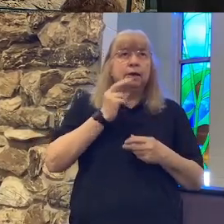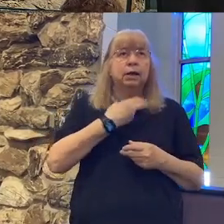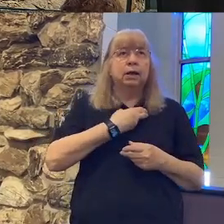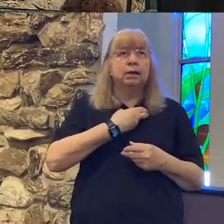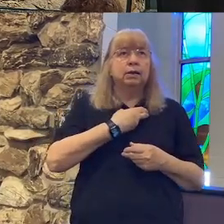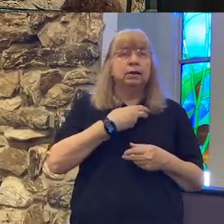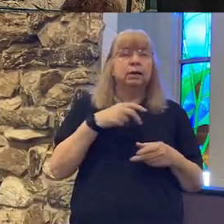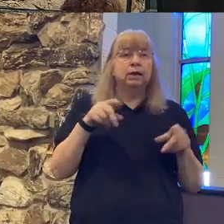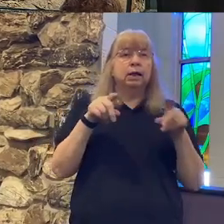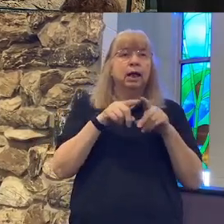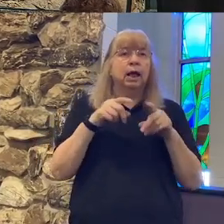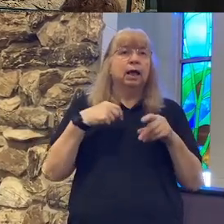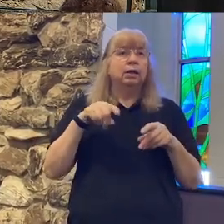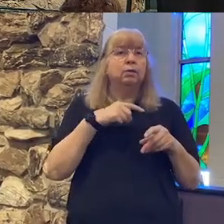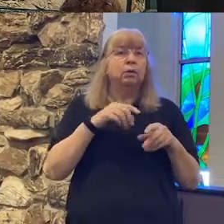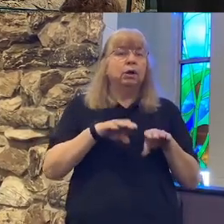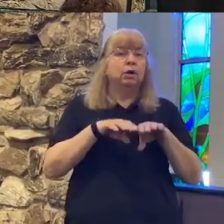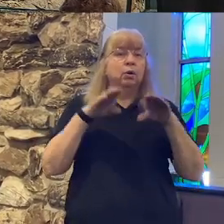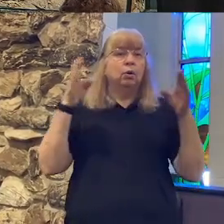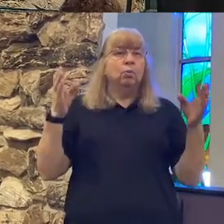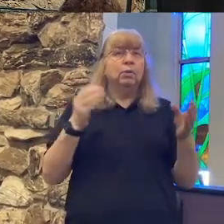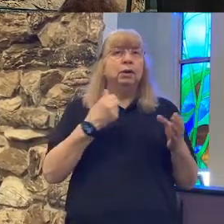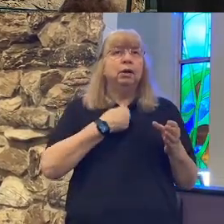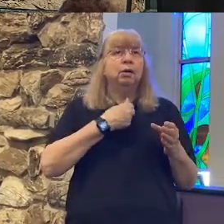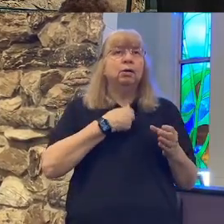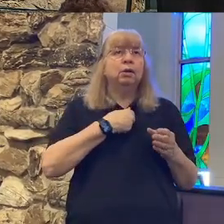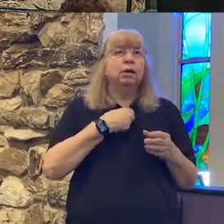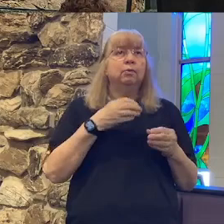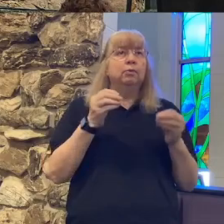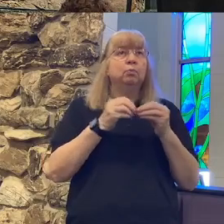as we open ourselves more to you.